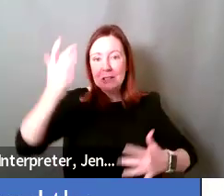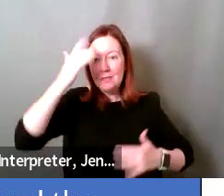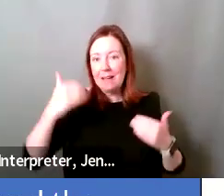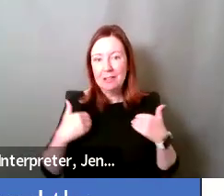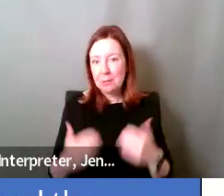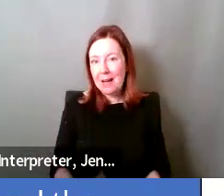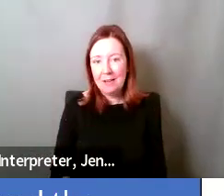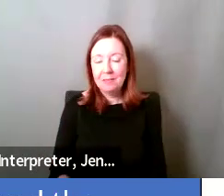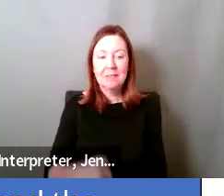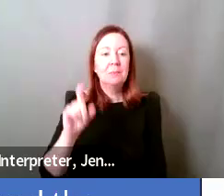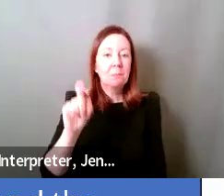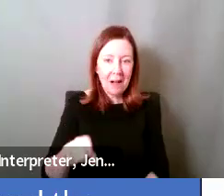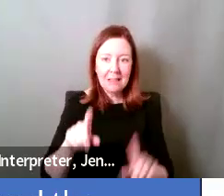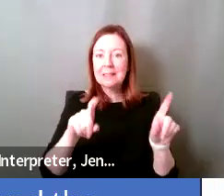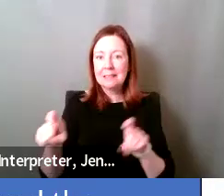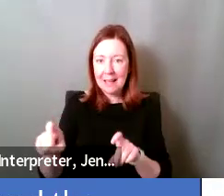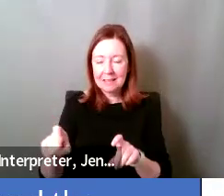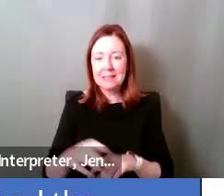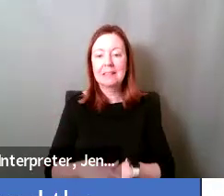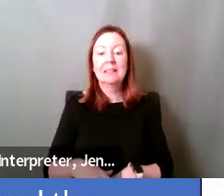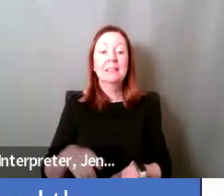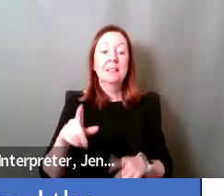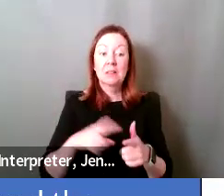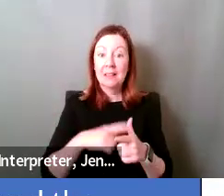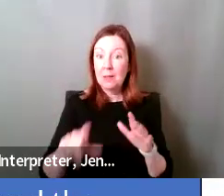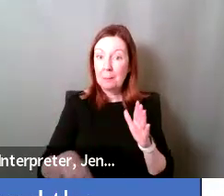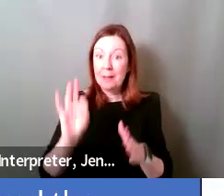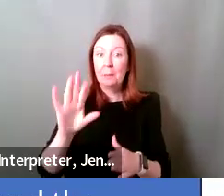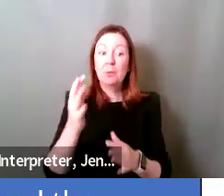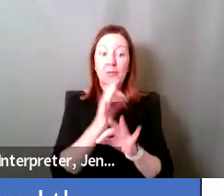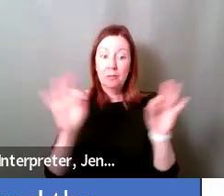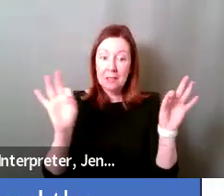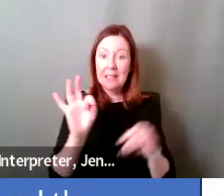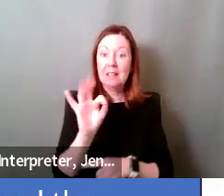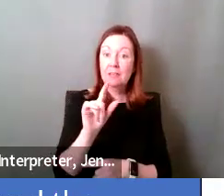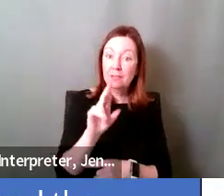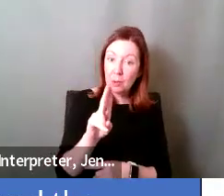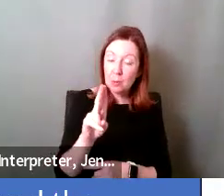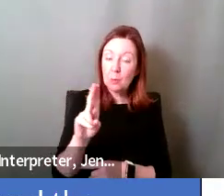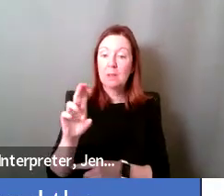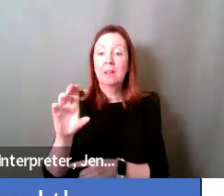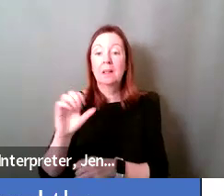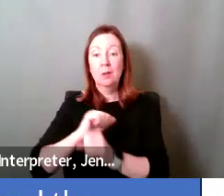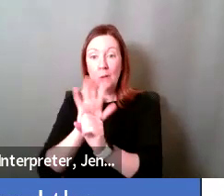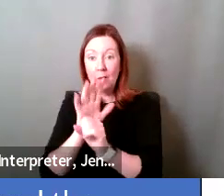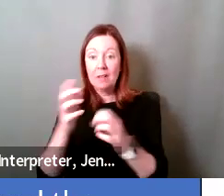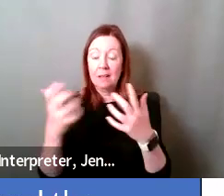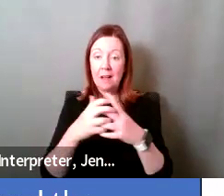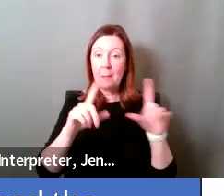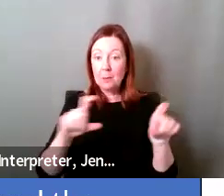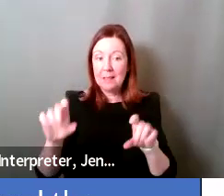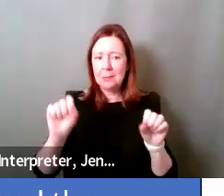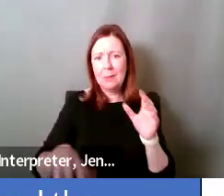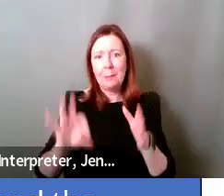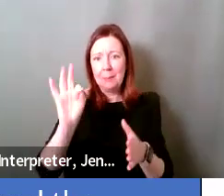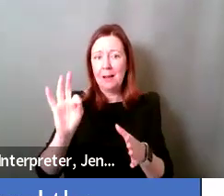have. You have to test to know. And you can pick up your free flu and COVID combo test at your nearest resource hub.